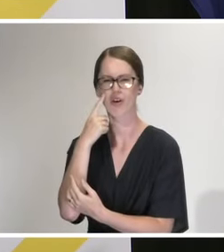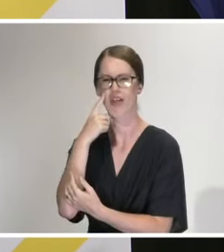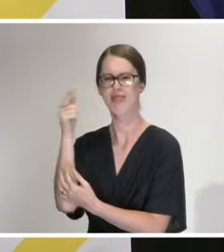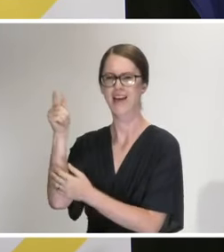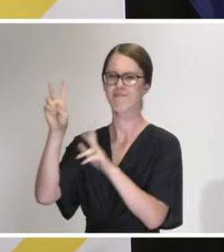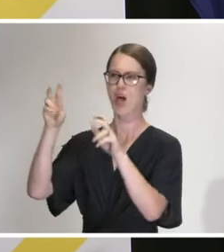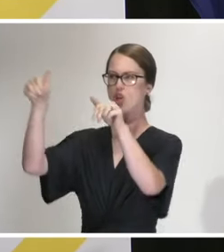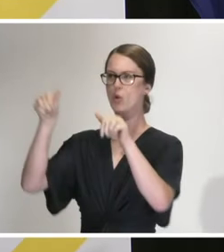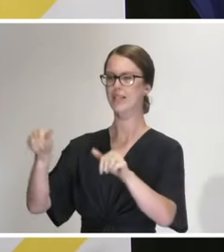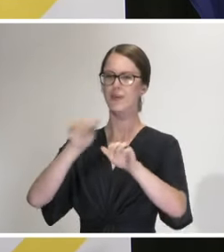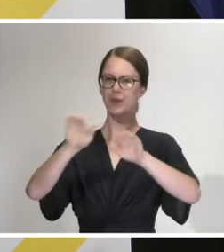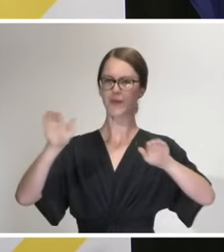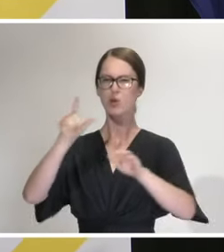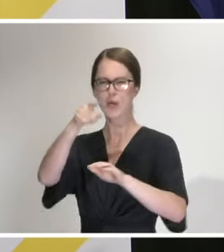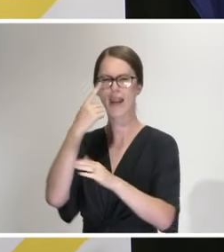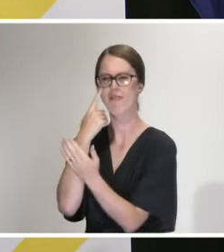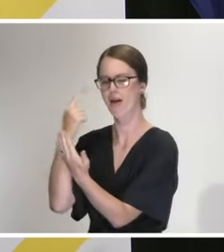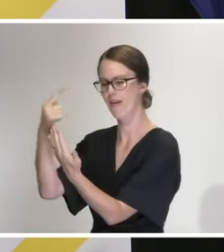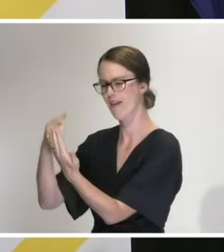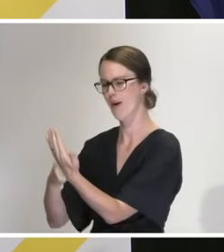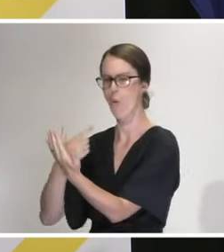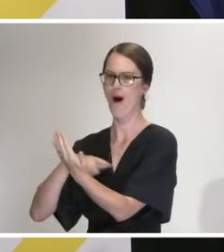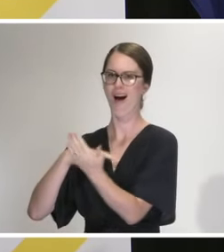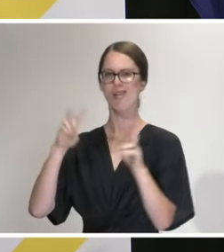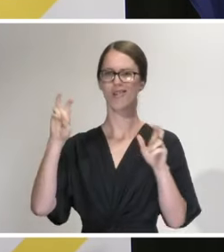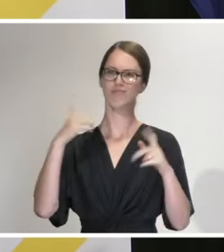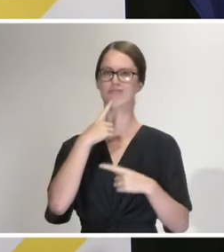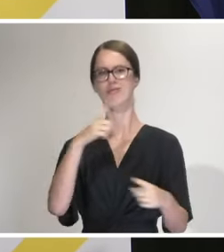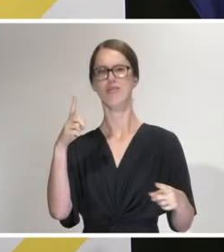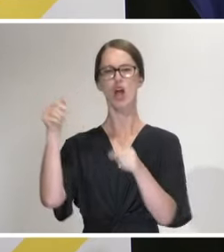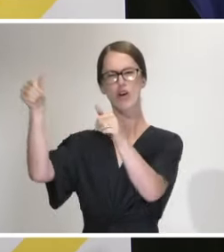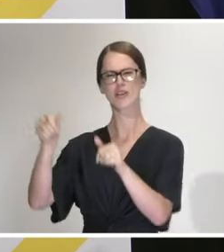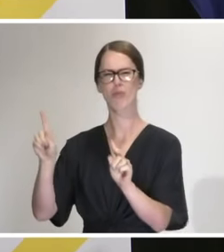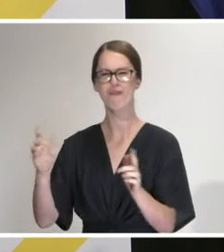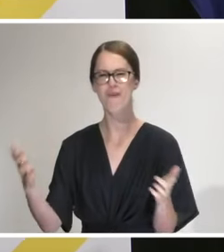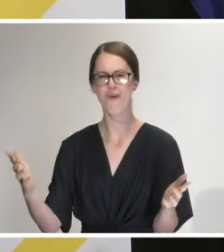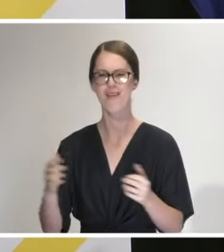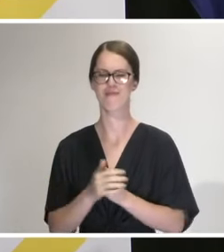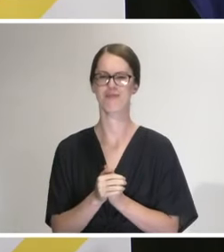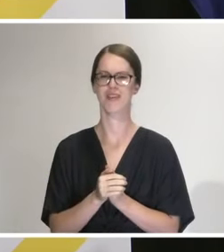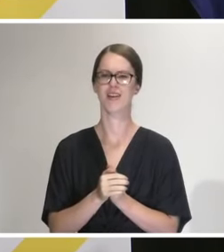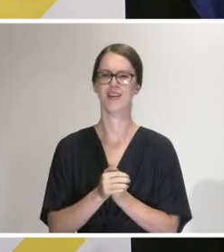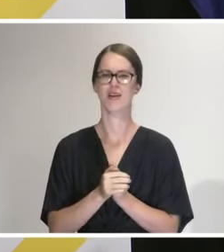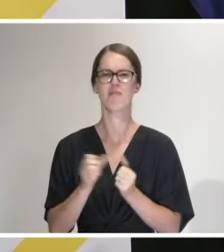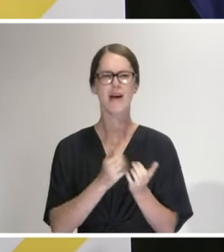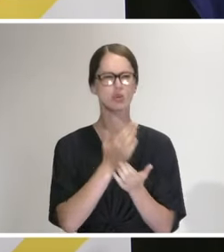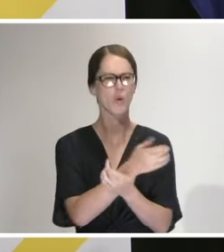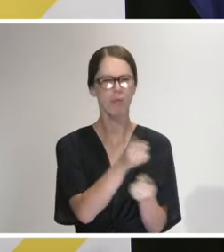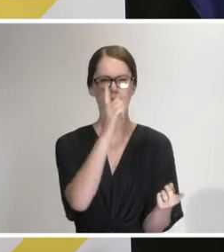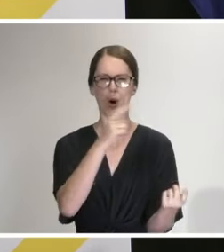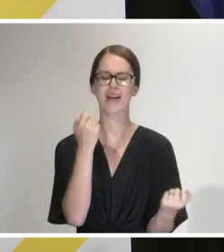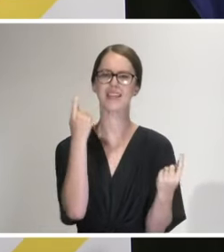covid19.govt.nz website. Now, essentially, the purpose of issuing this notice is to provide greater clarity